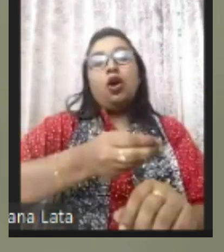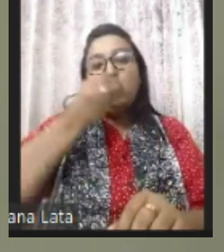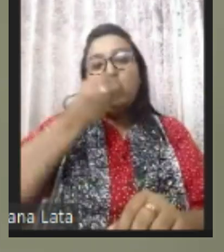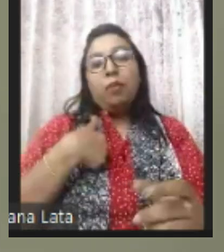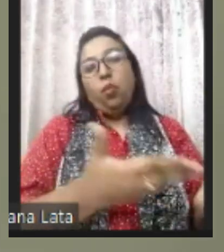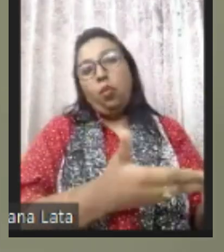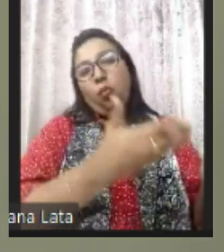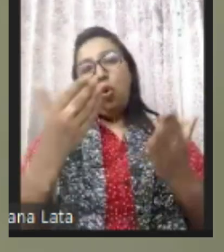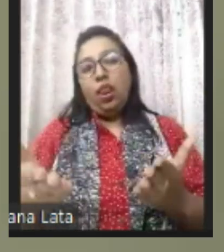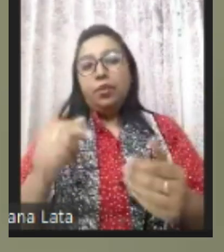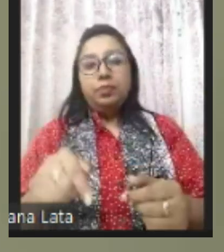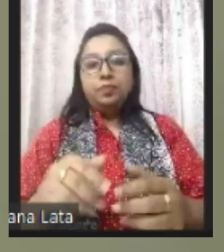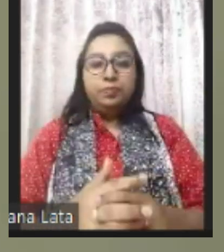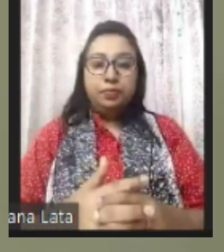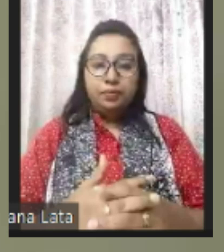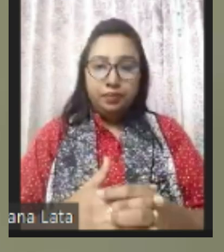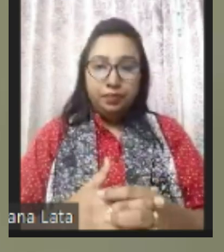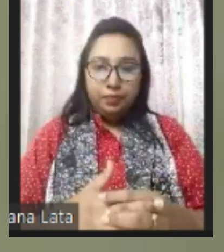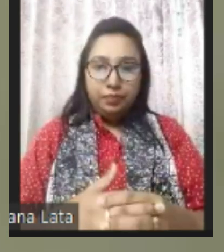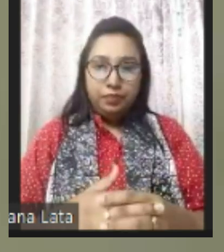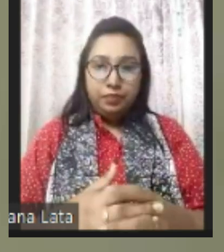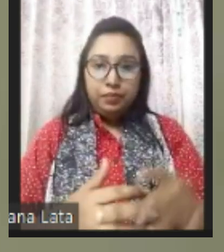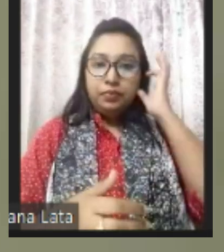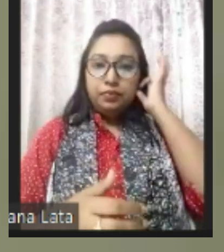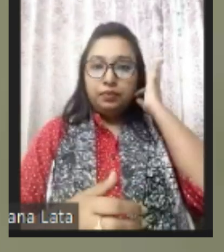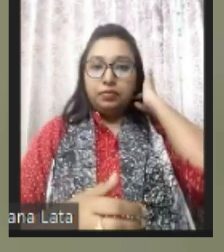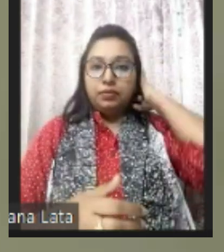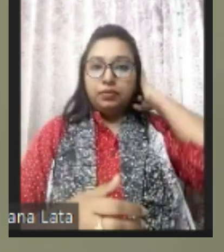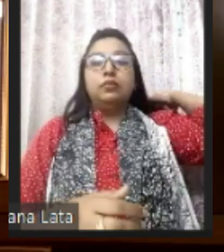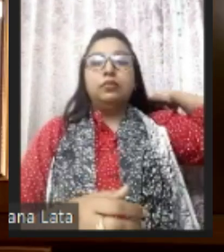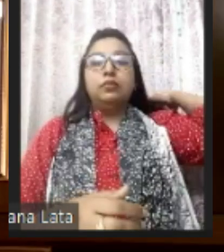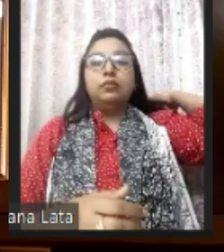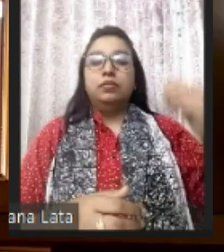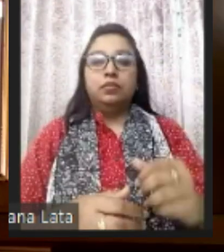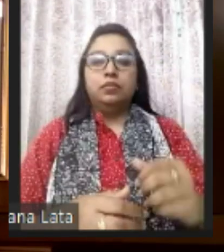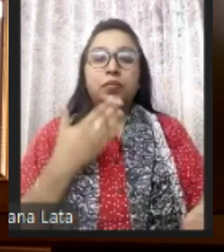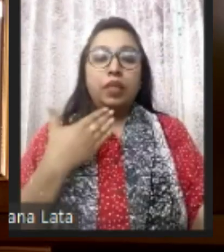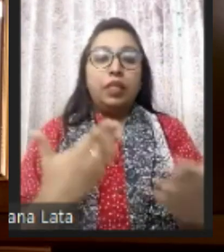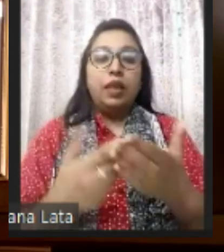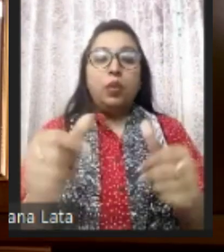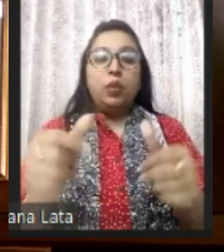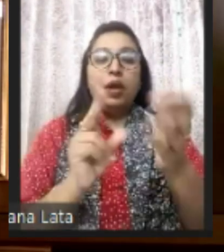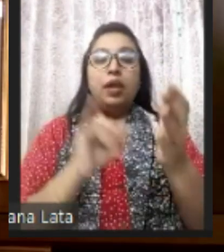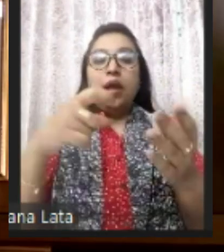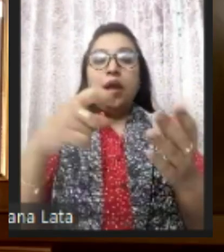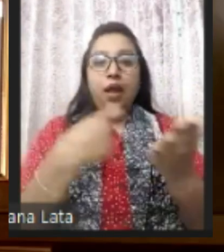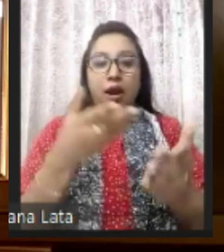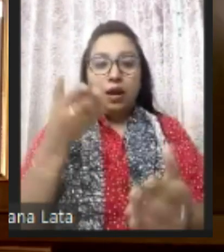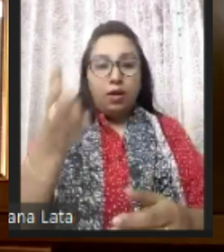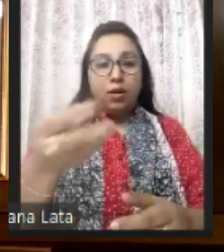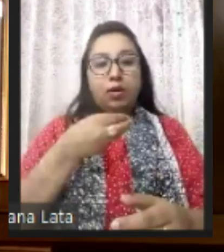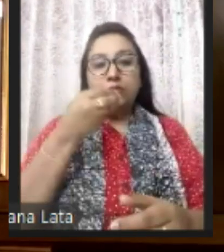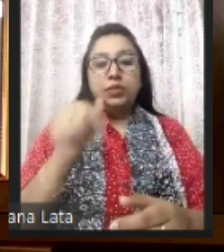asking him to deliver his kind speech. Thank you. Thank you, Anil bhai, for giving me the chance in the first